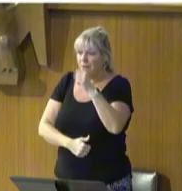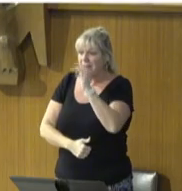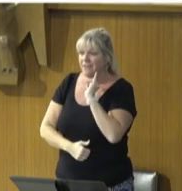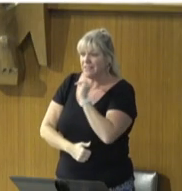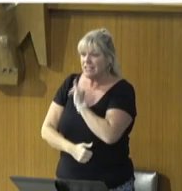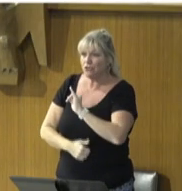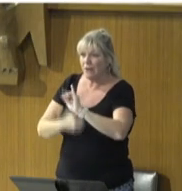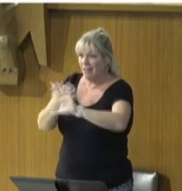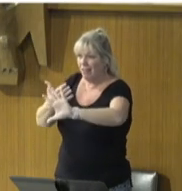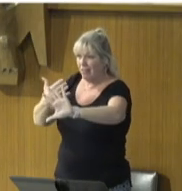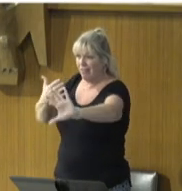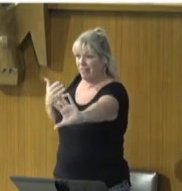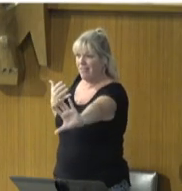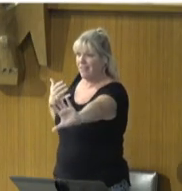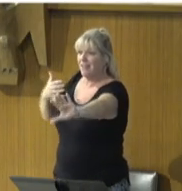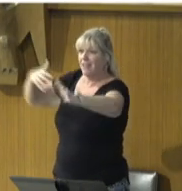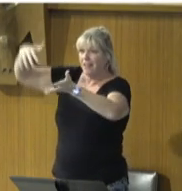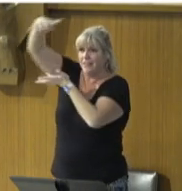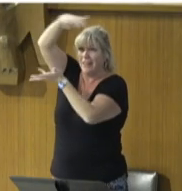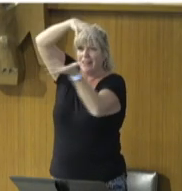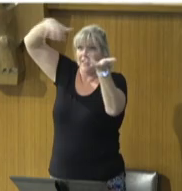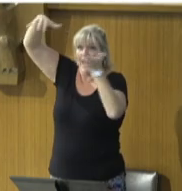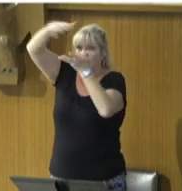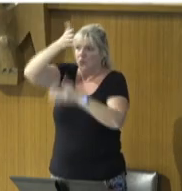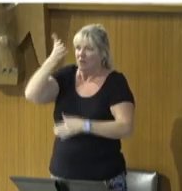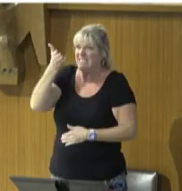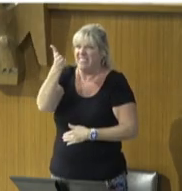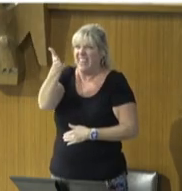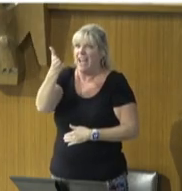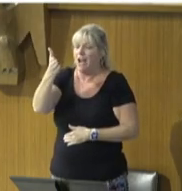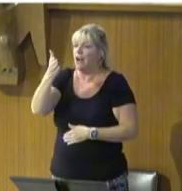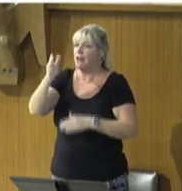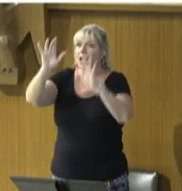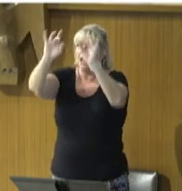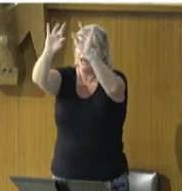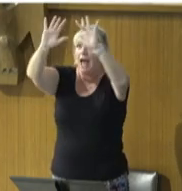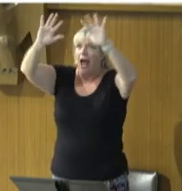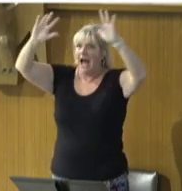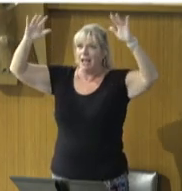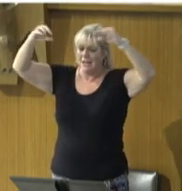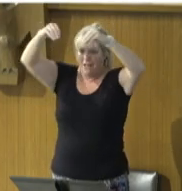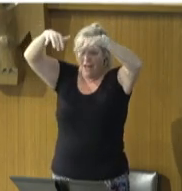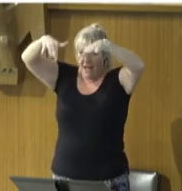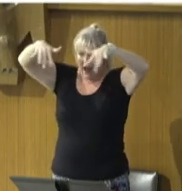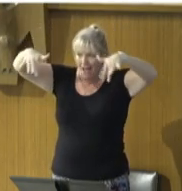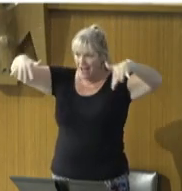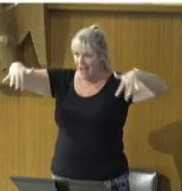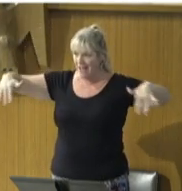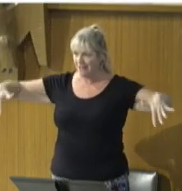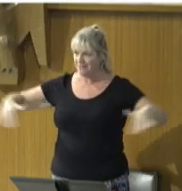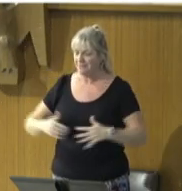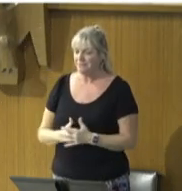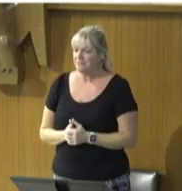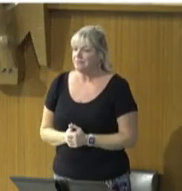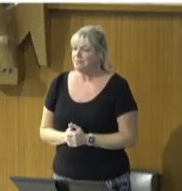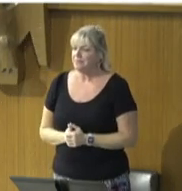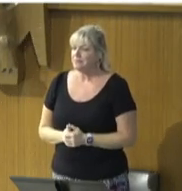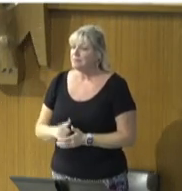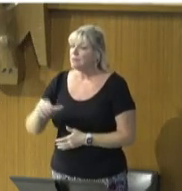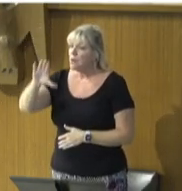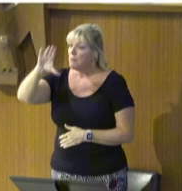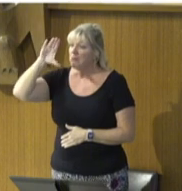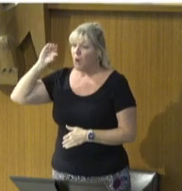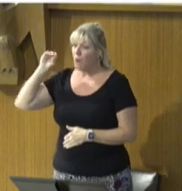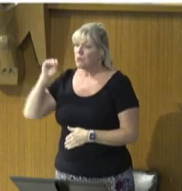so the cloud was there with the darkness, and it lit up the night. One did not come near the other all night. Then Moses